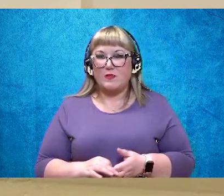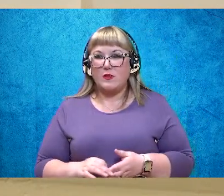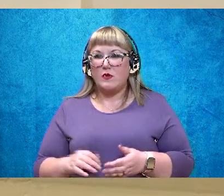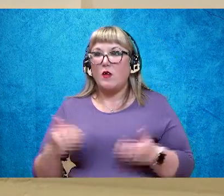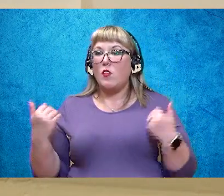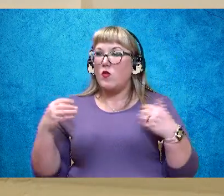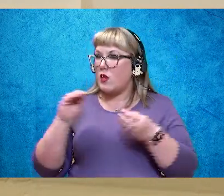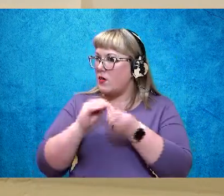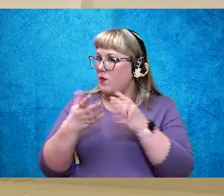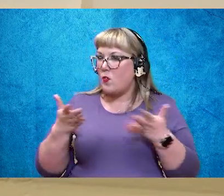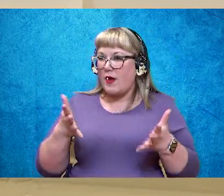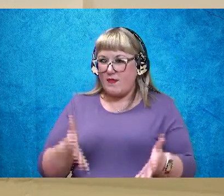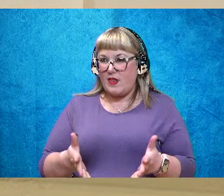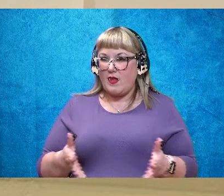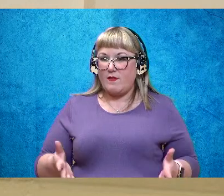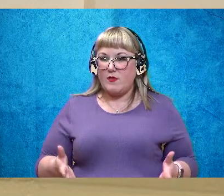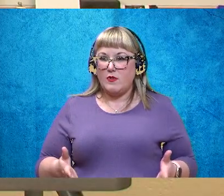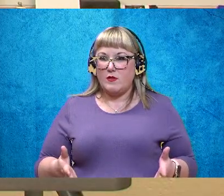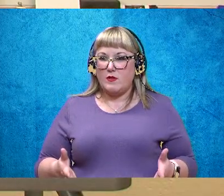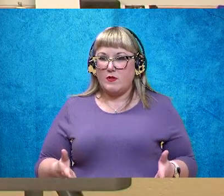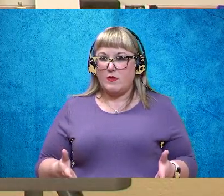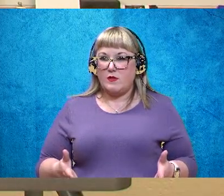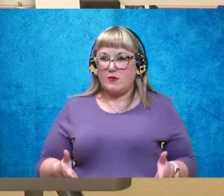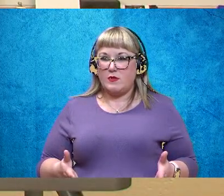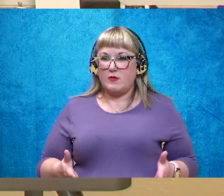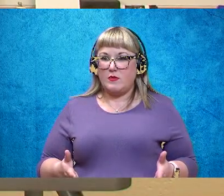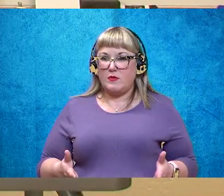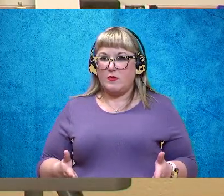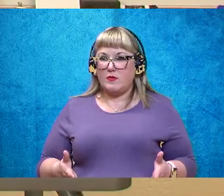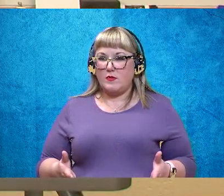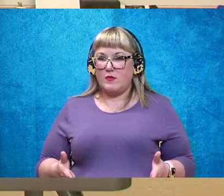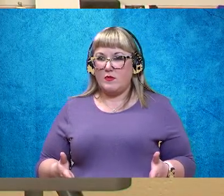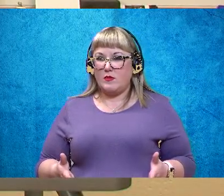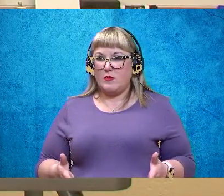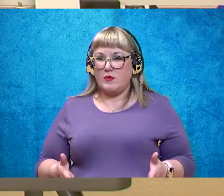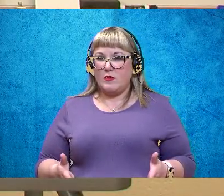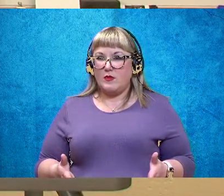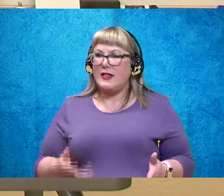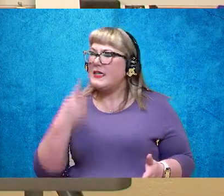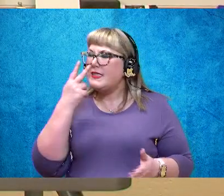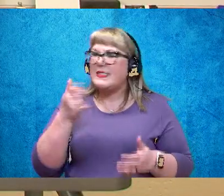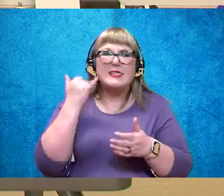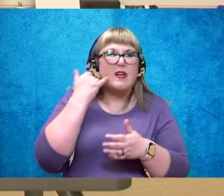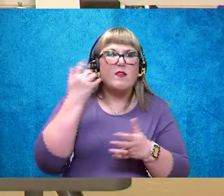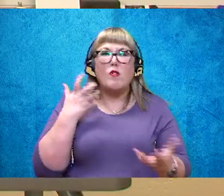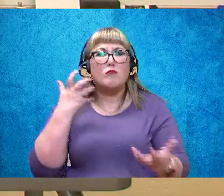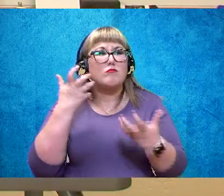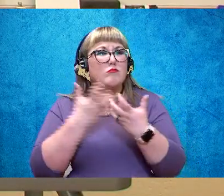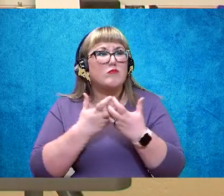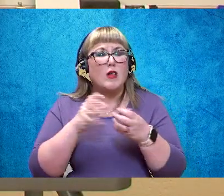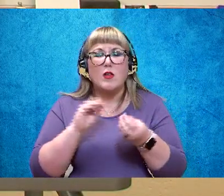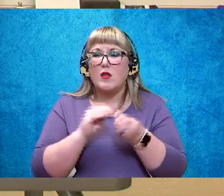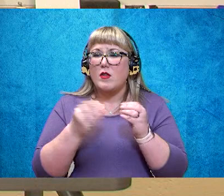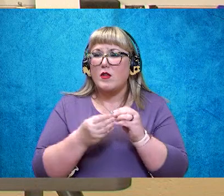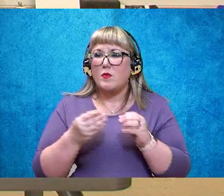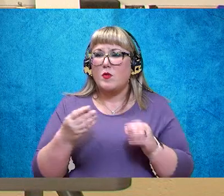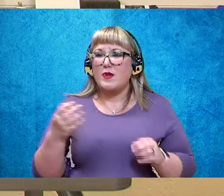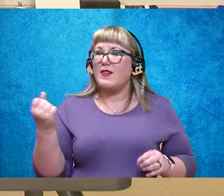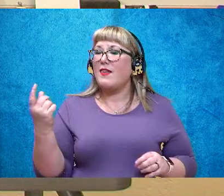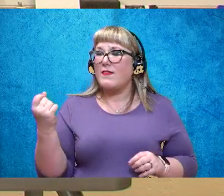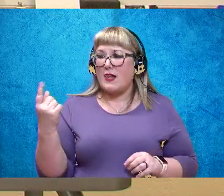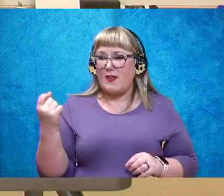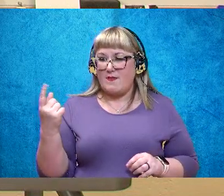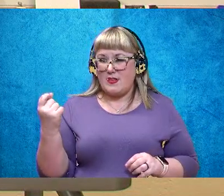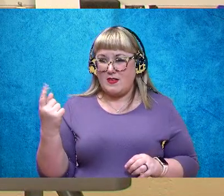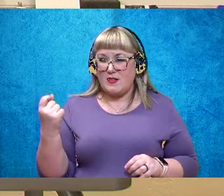have left, or even the numbers that we have on the table, and see if you can help me find number